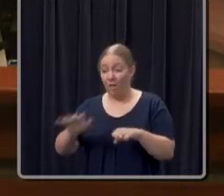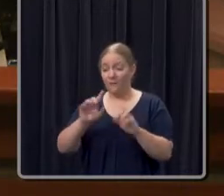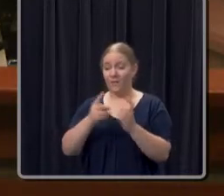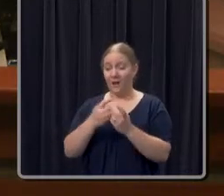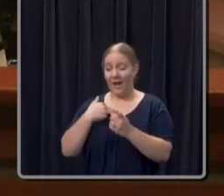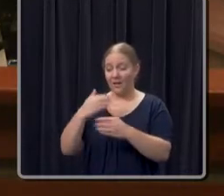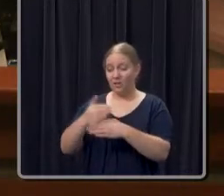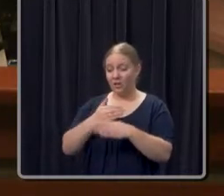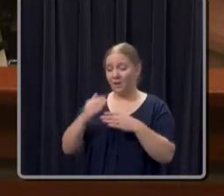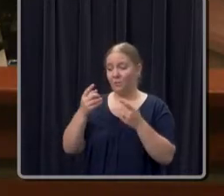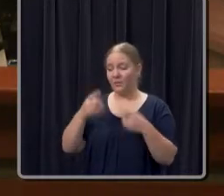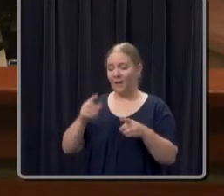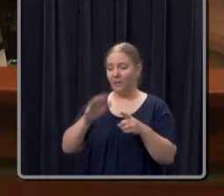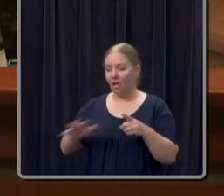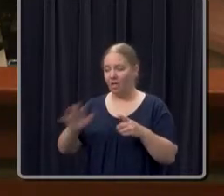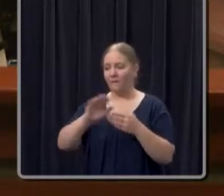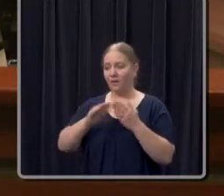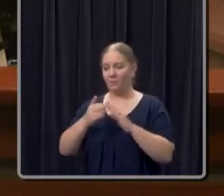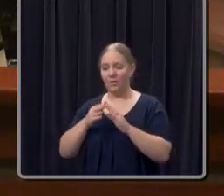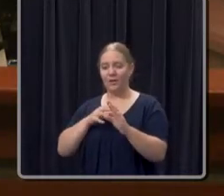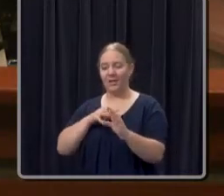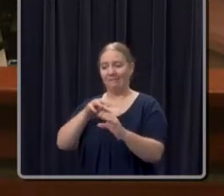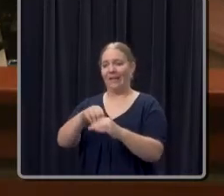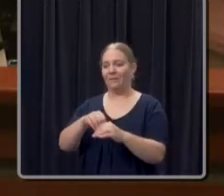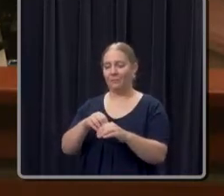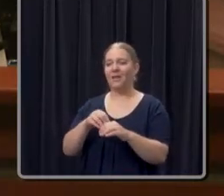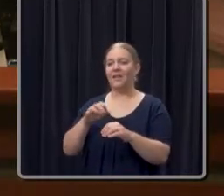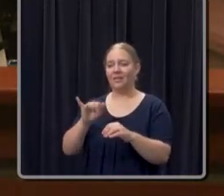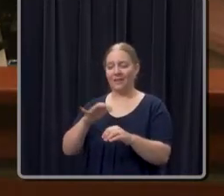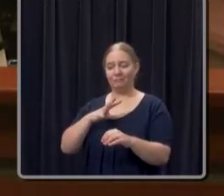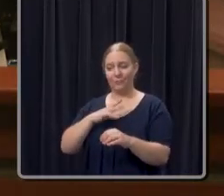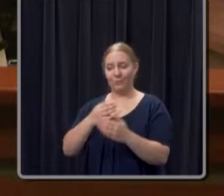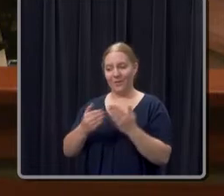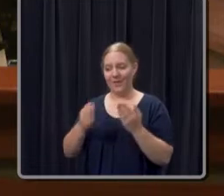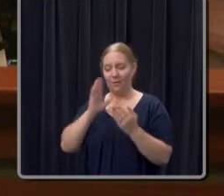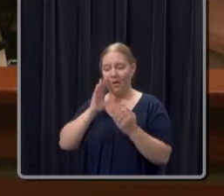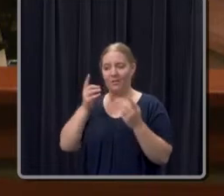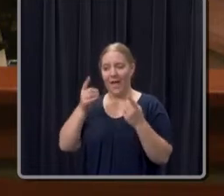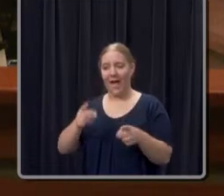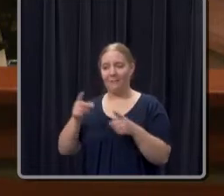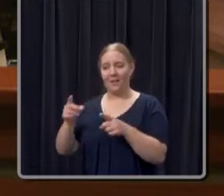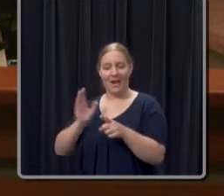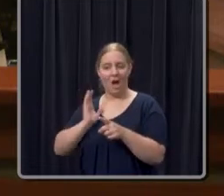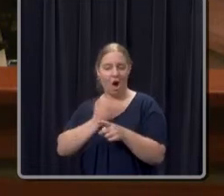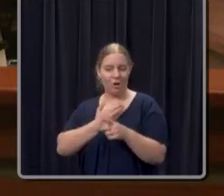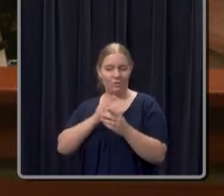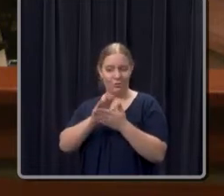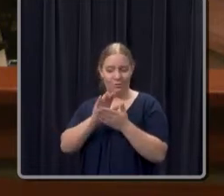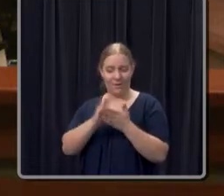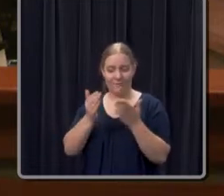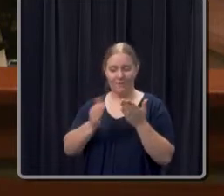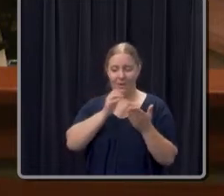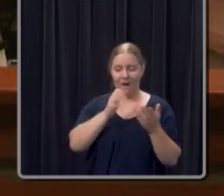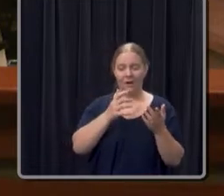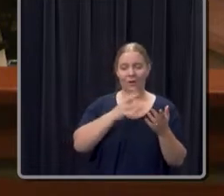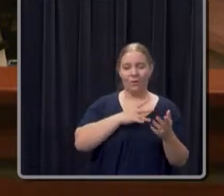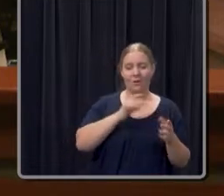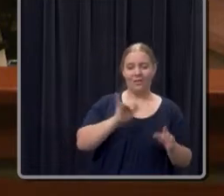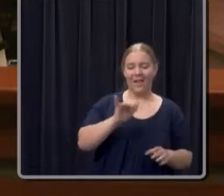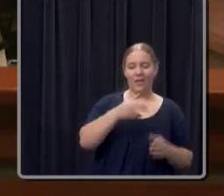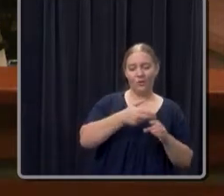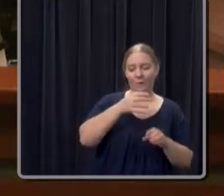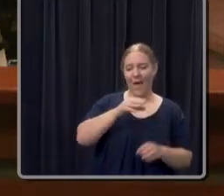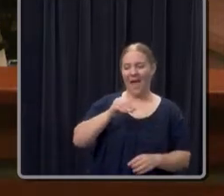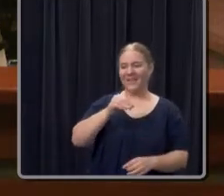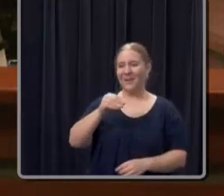things they were doing around community engagement coming up. And there are some cool things that are going to be happening in our schools. Maybe not as cool as soup and bingo. That was